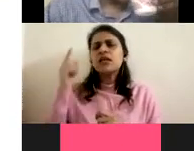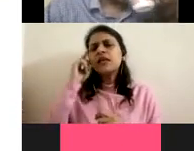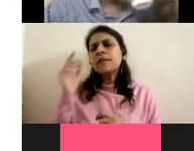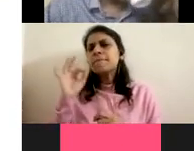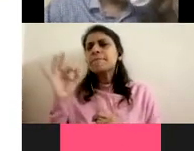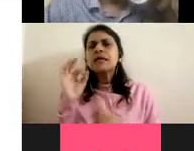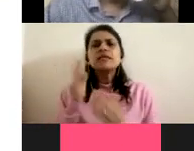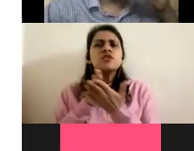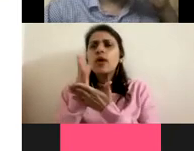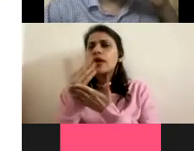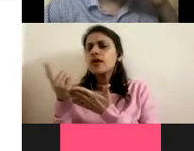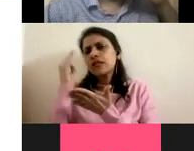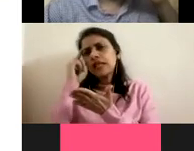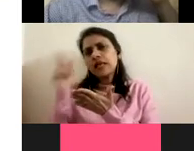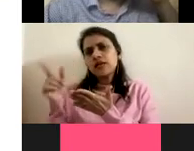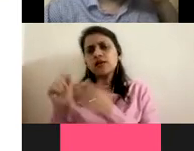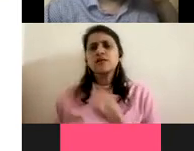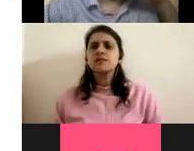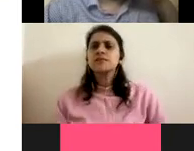Sakshi?